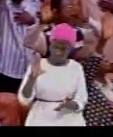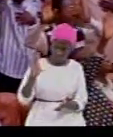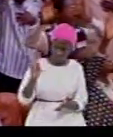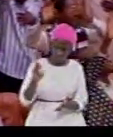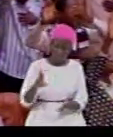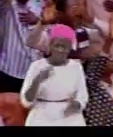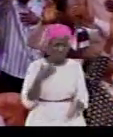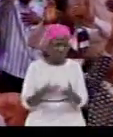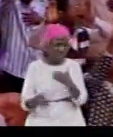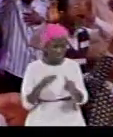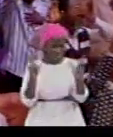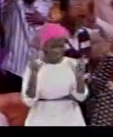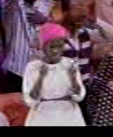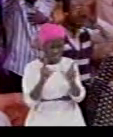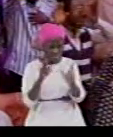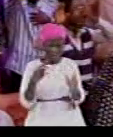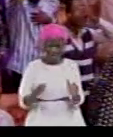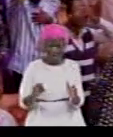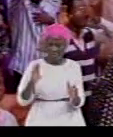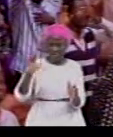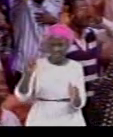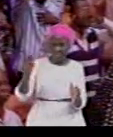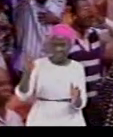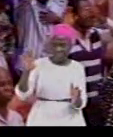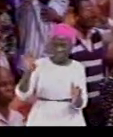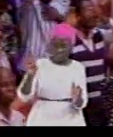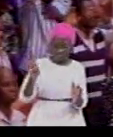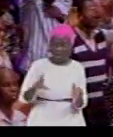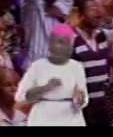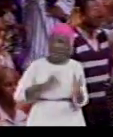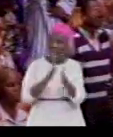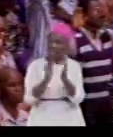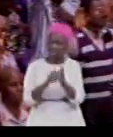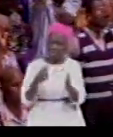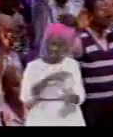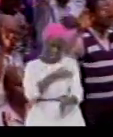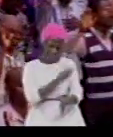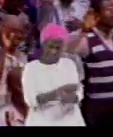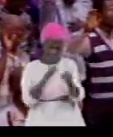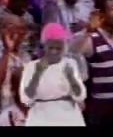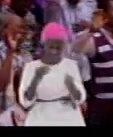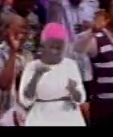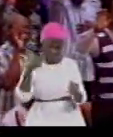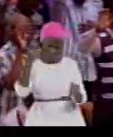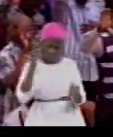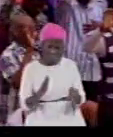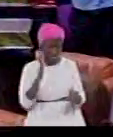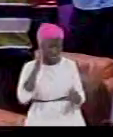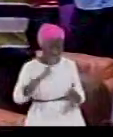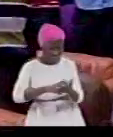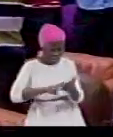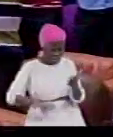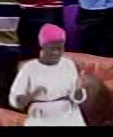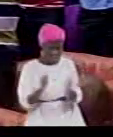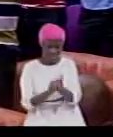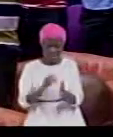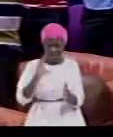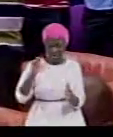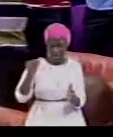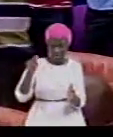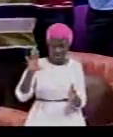of cancer that is, I pray that the mighty power of God will take that cancer